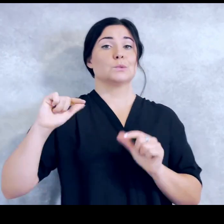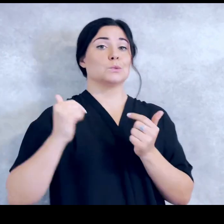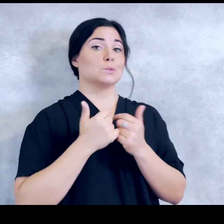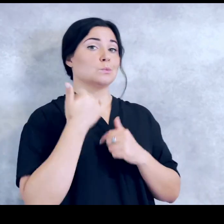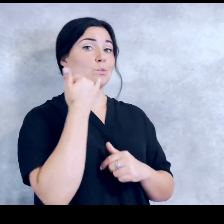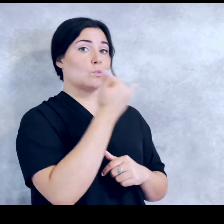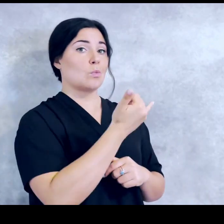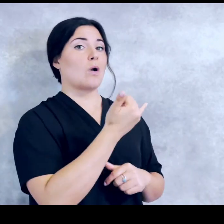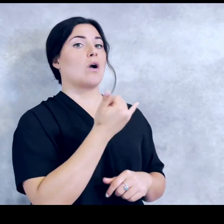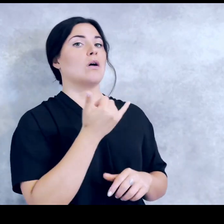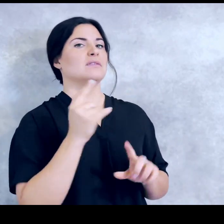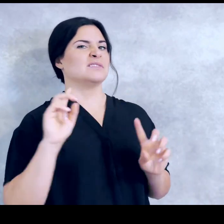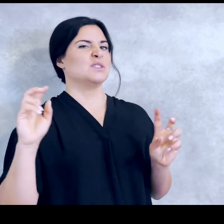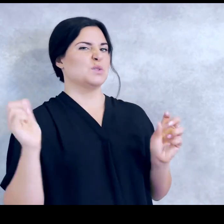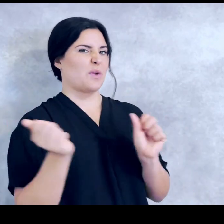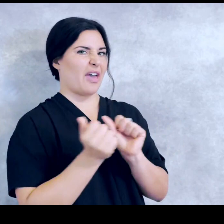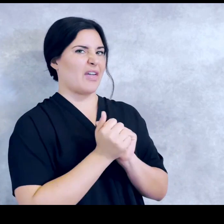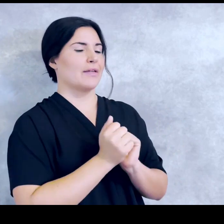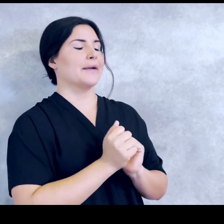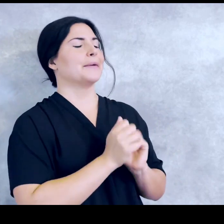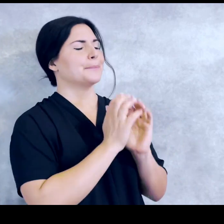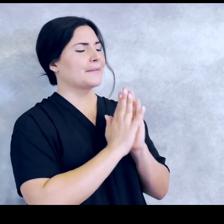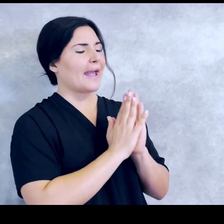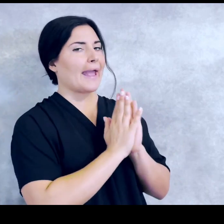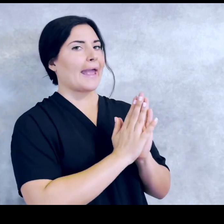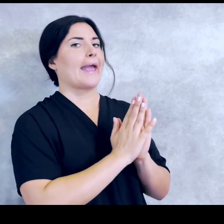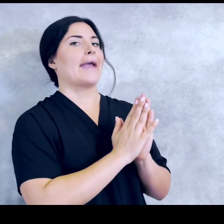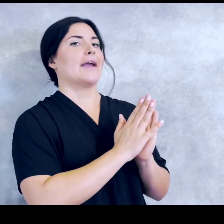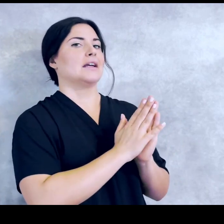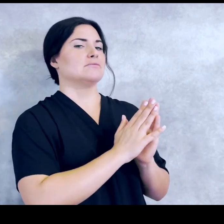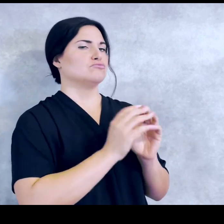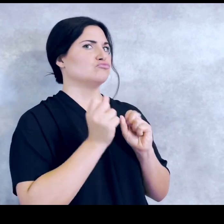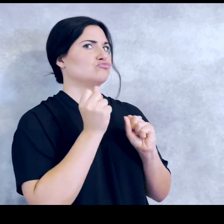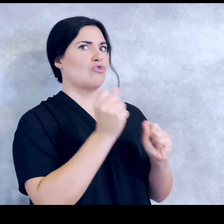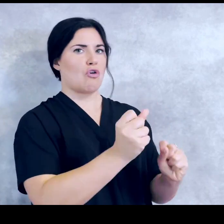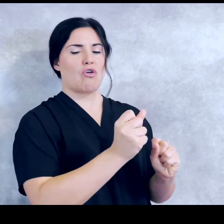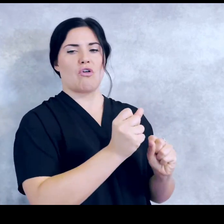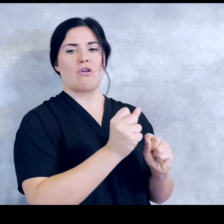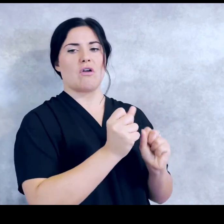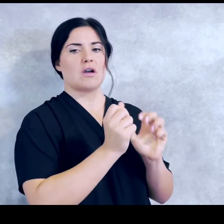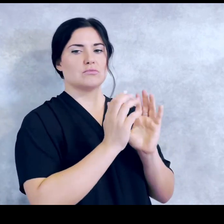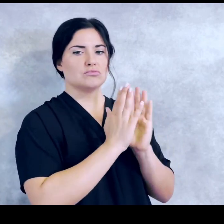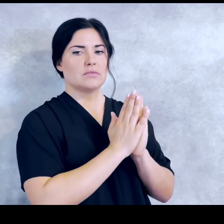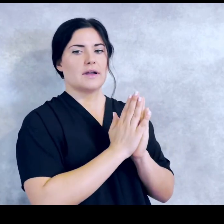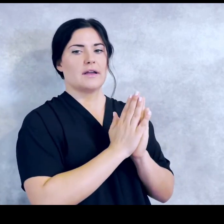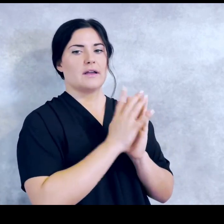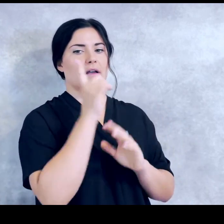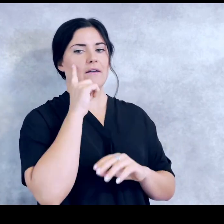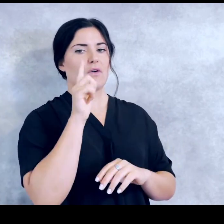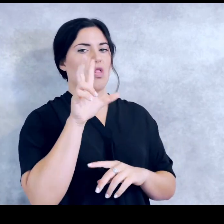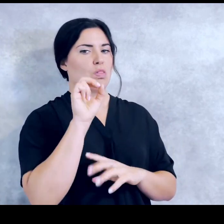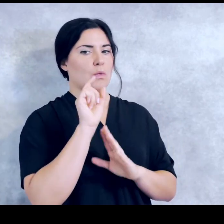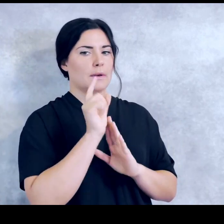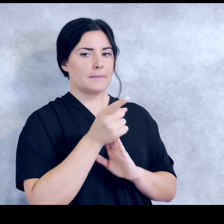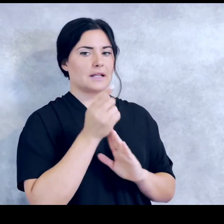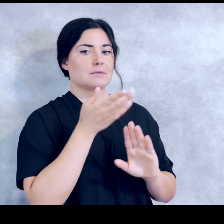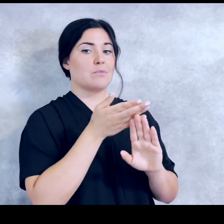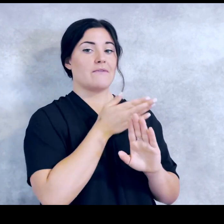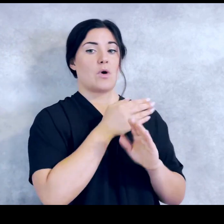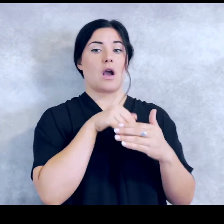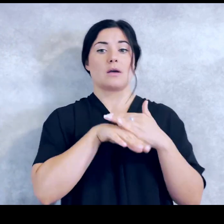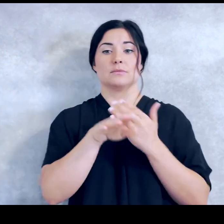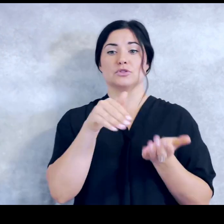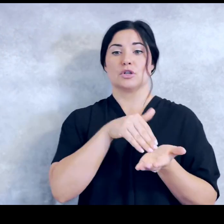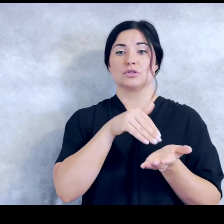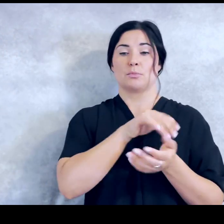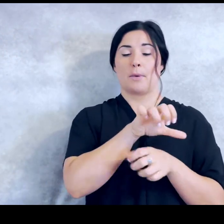on speaker and prayed over me very intensely for 30 minutes prior to walking into